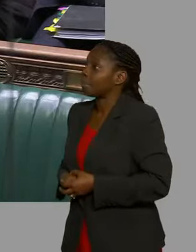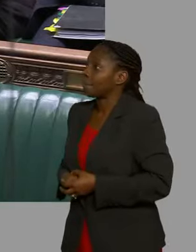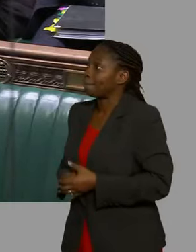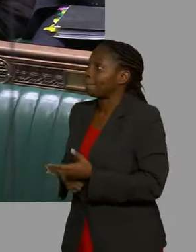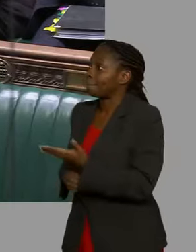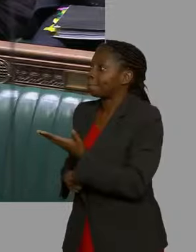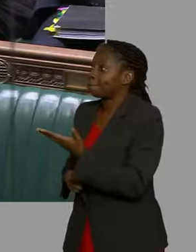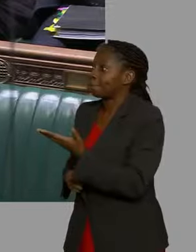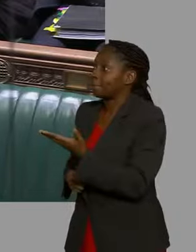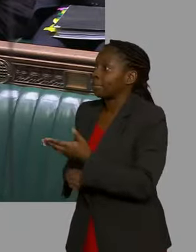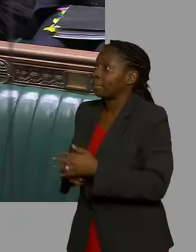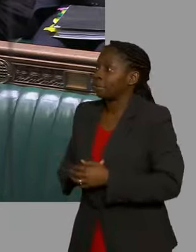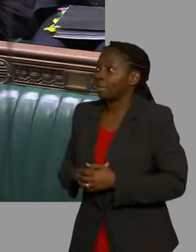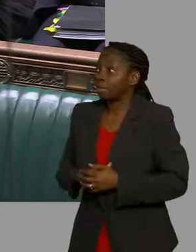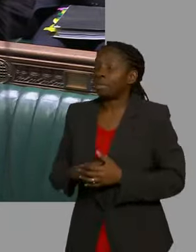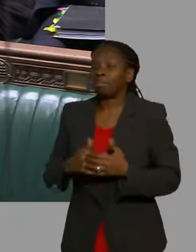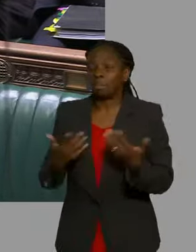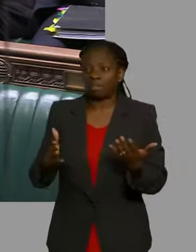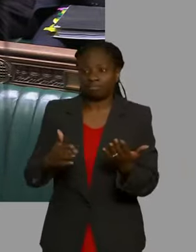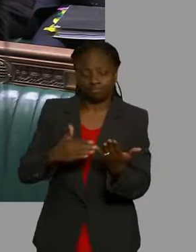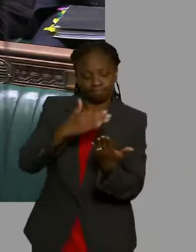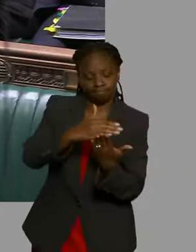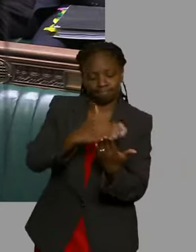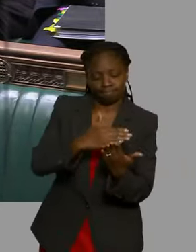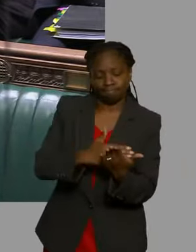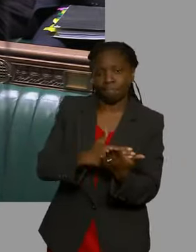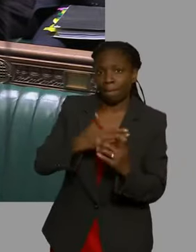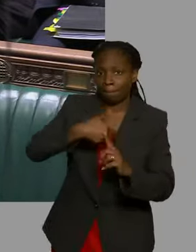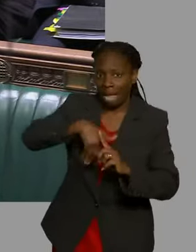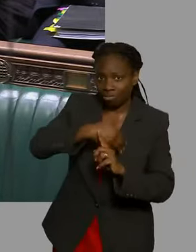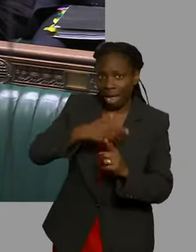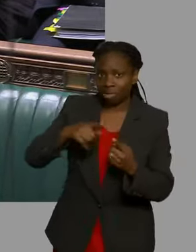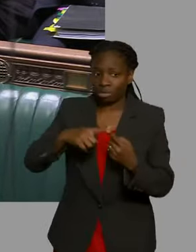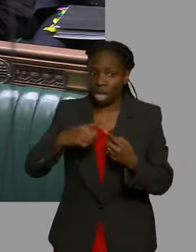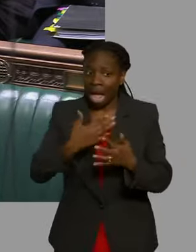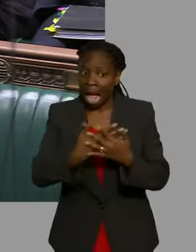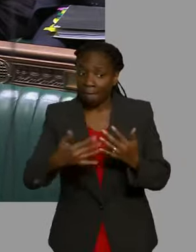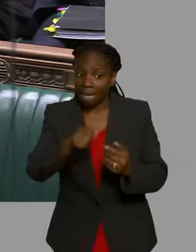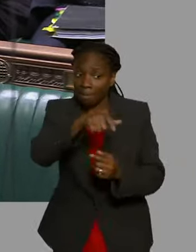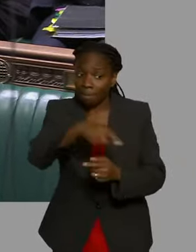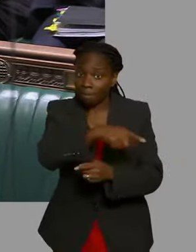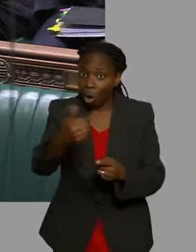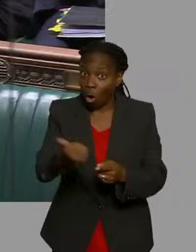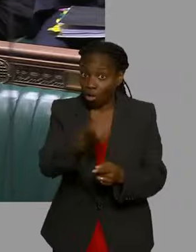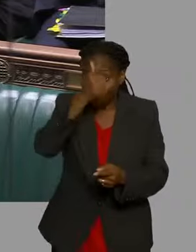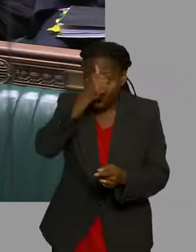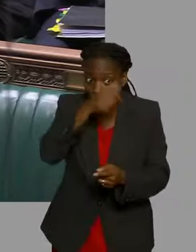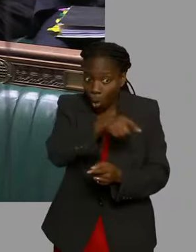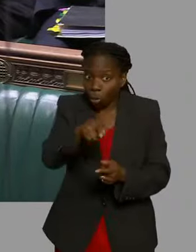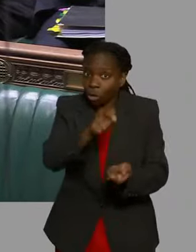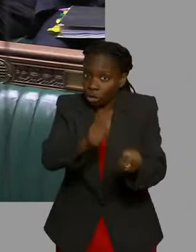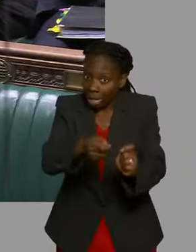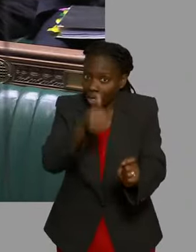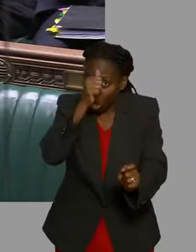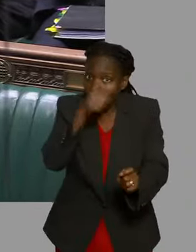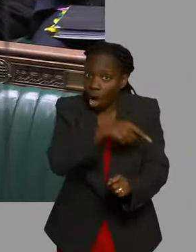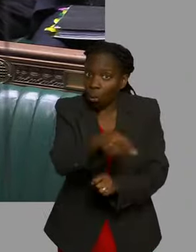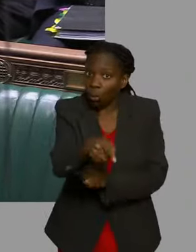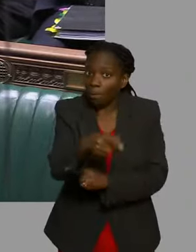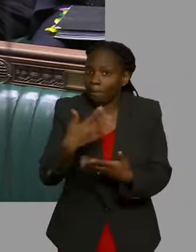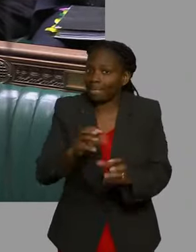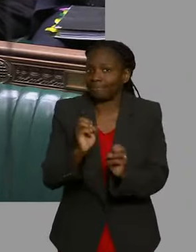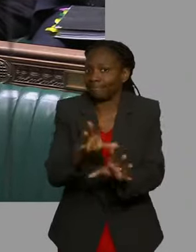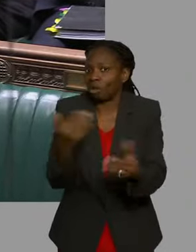knew about the change. And the simple fact of the matter is, in the current economic circumstances, the